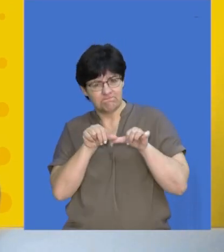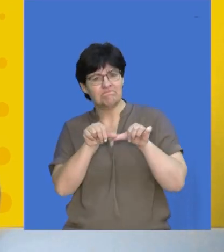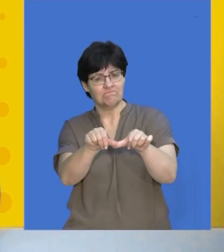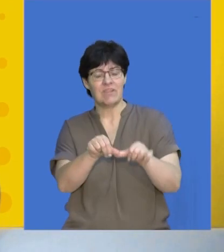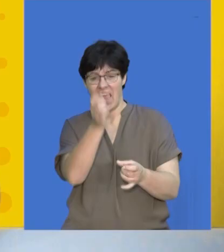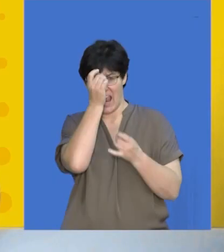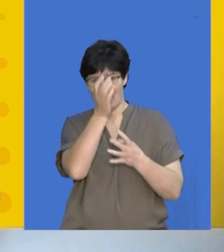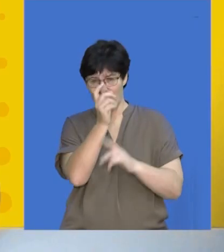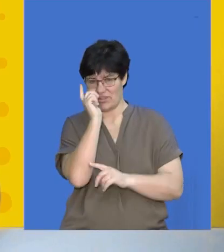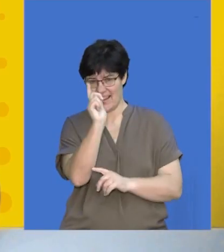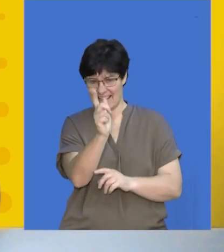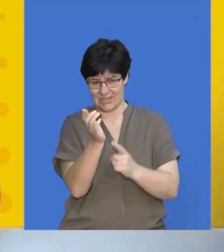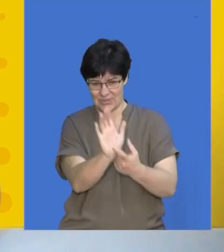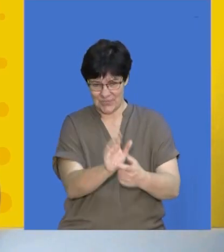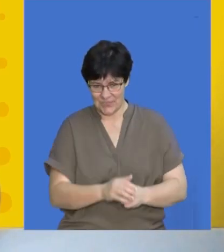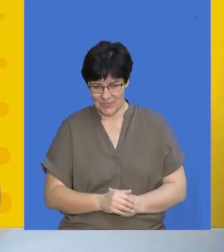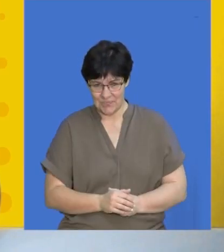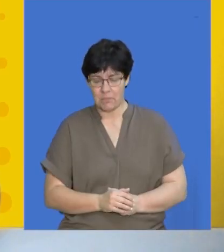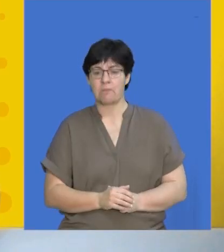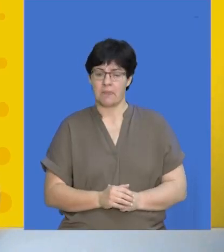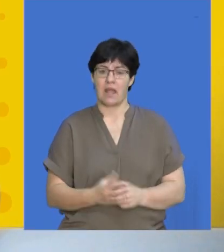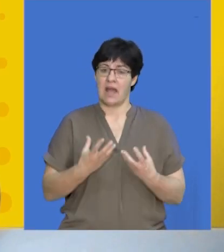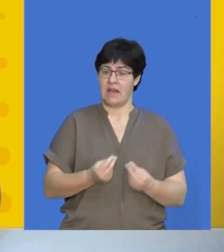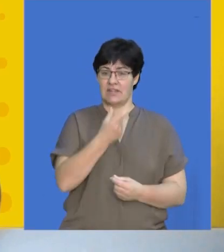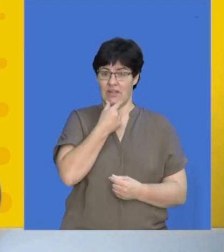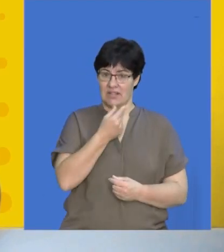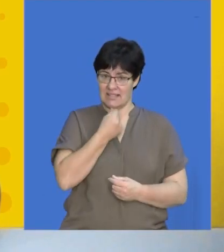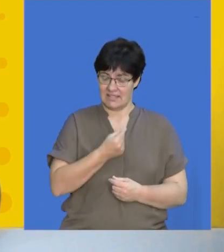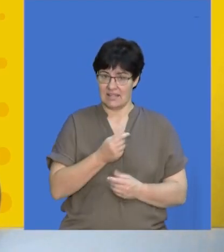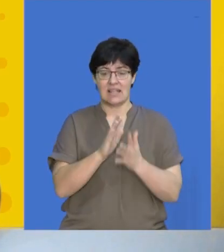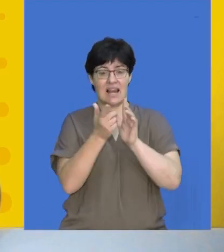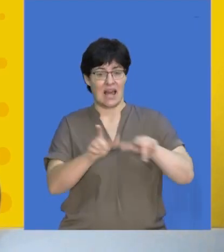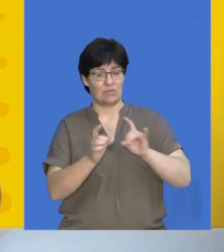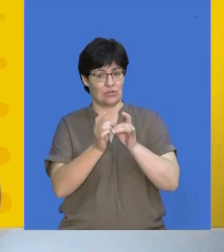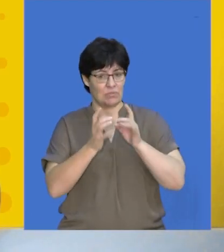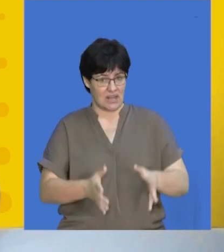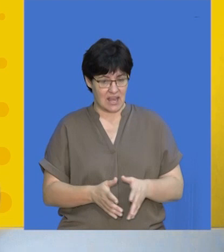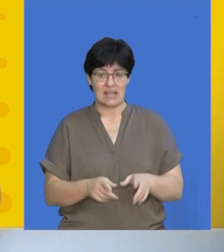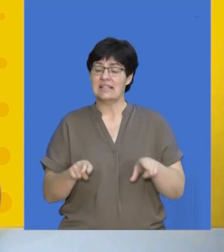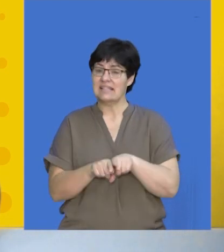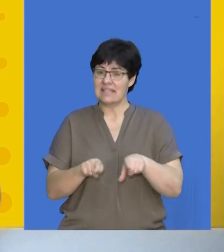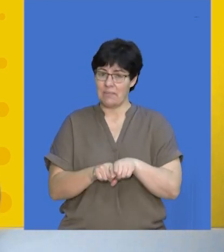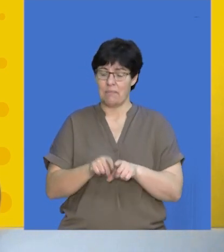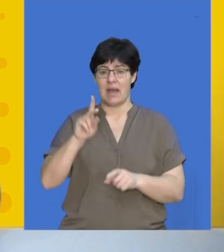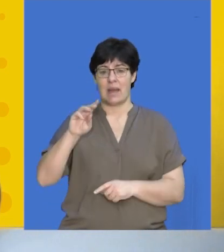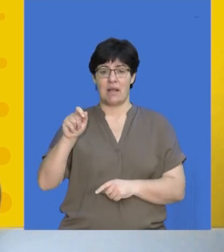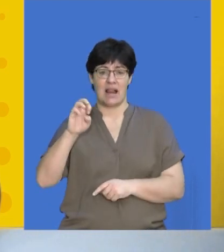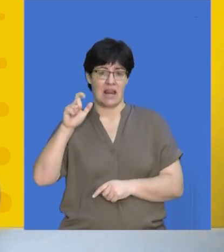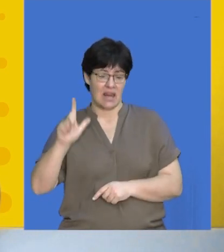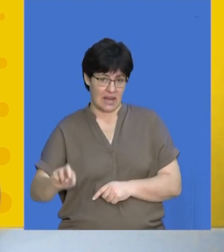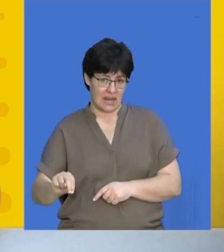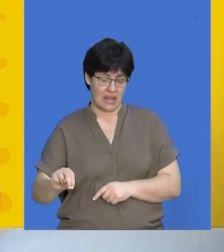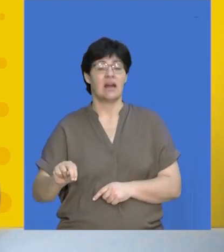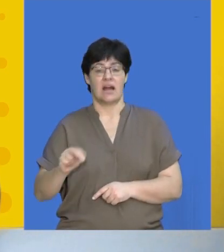those details later on in the show. I've got Nicolene, our sign language interpreter, as well as Cameron, our awesome